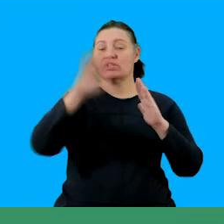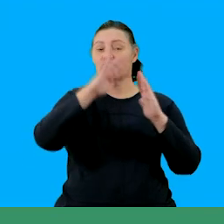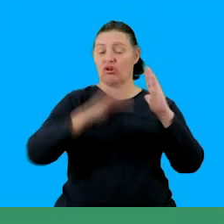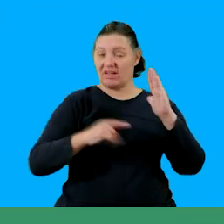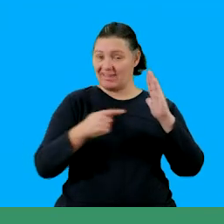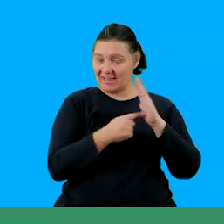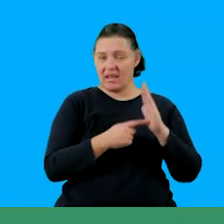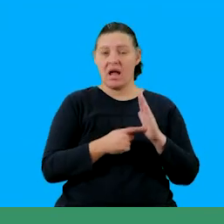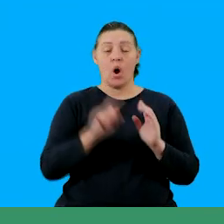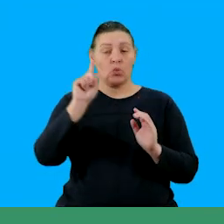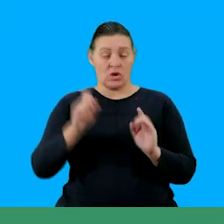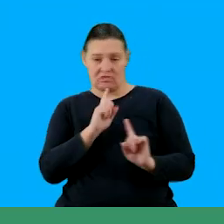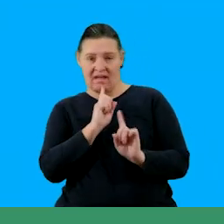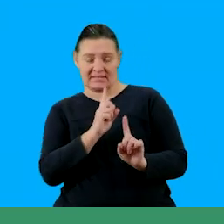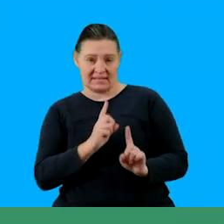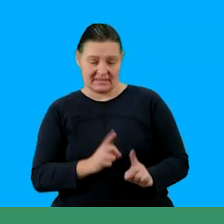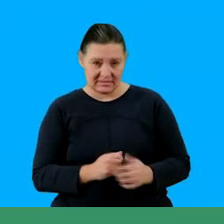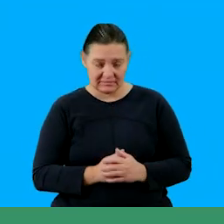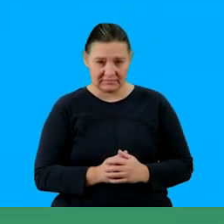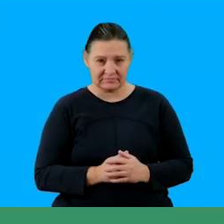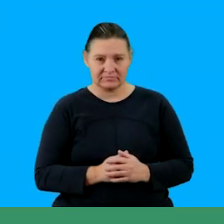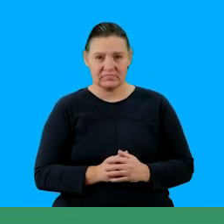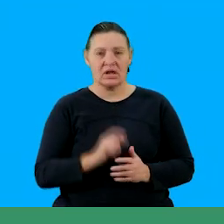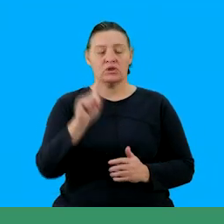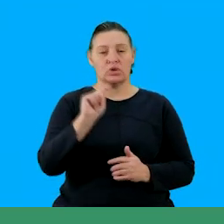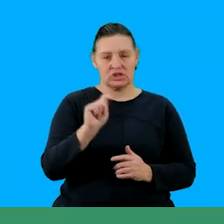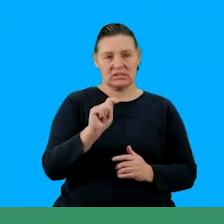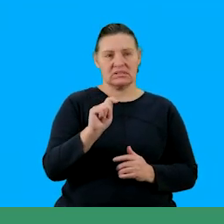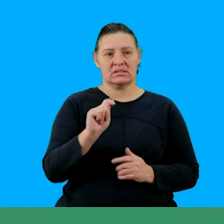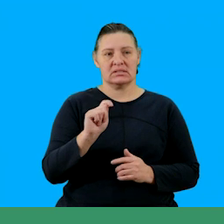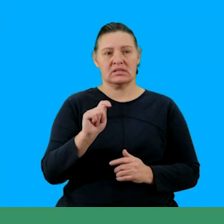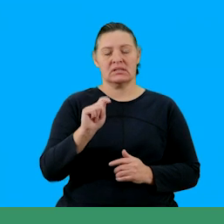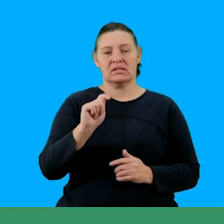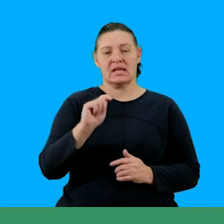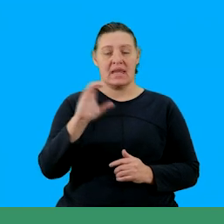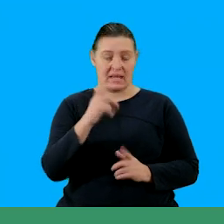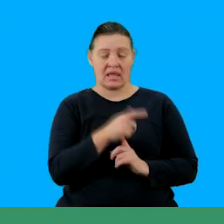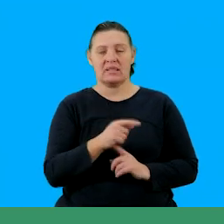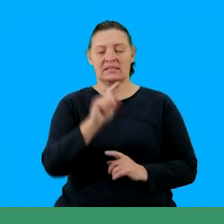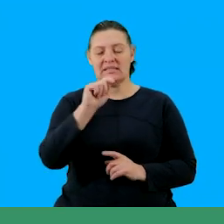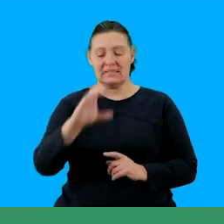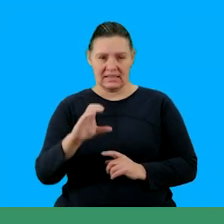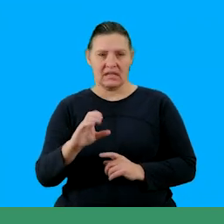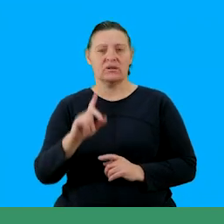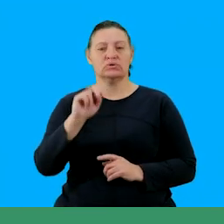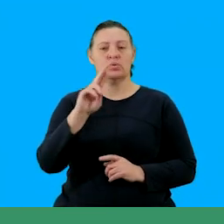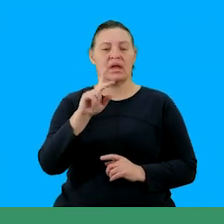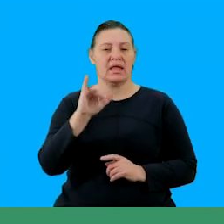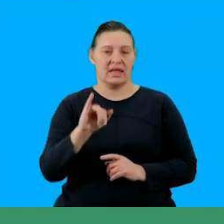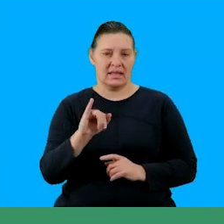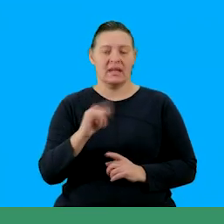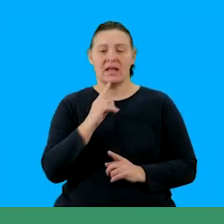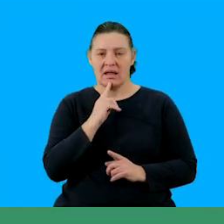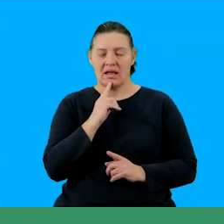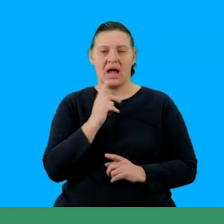Read the scenario below and answer the questions that follow. Tulicious Candy, TC. Tuli is the owner